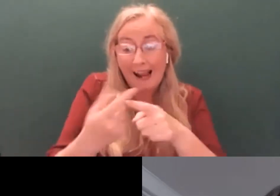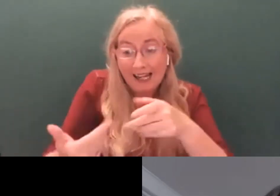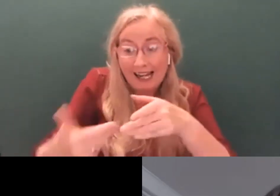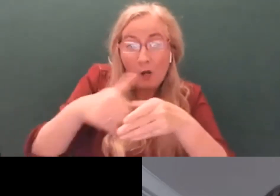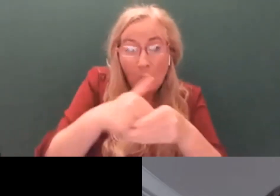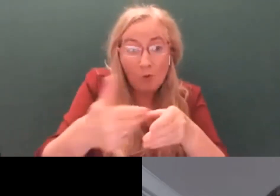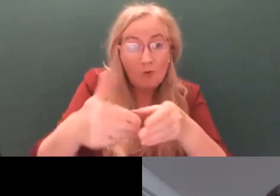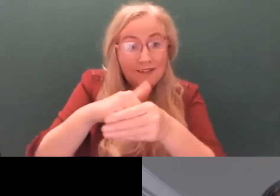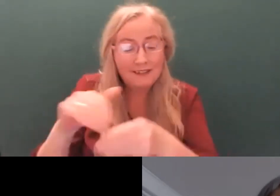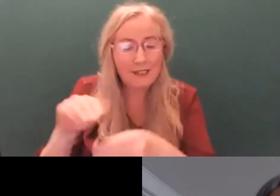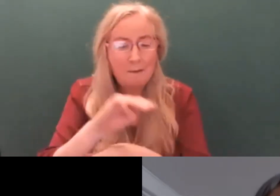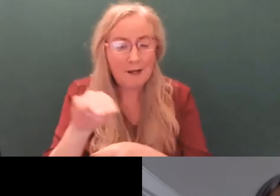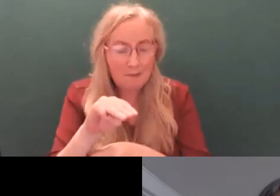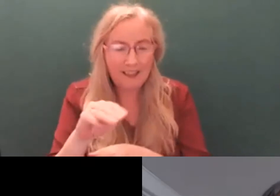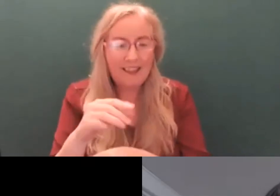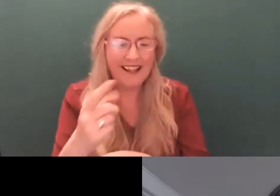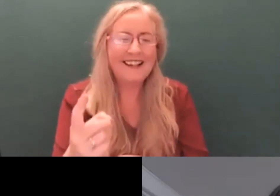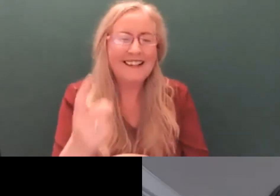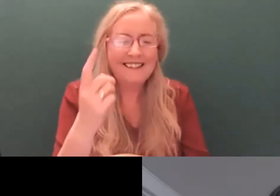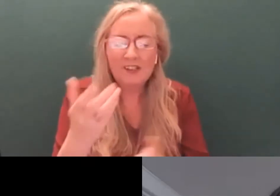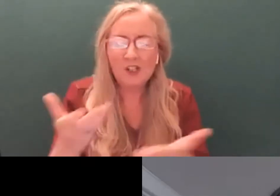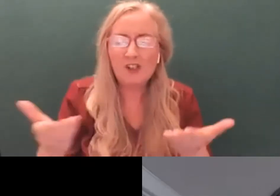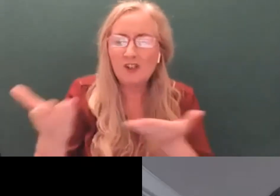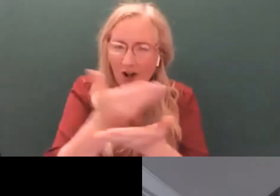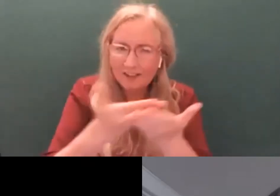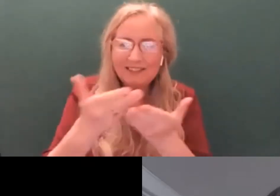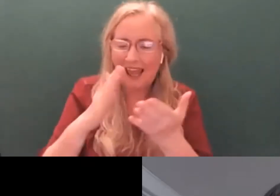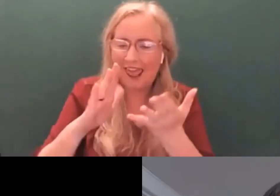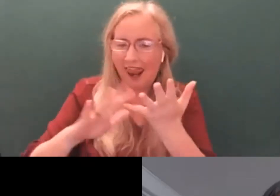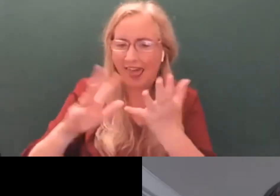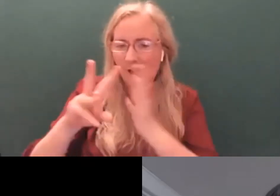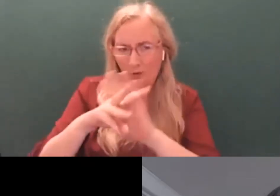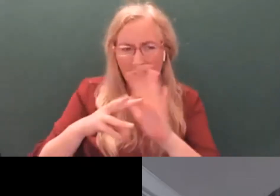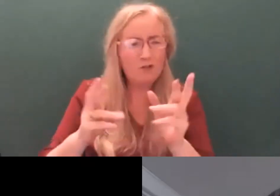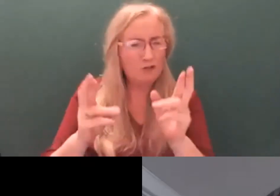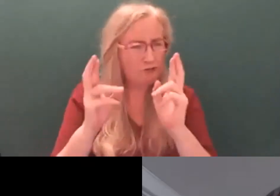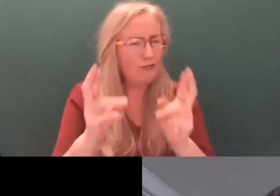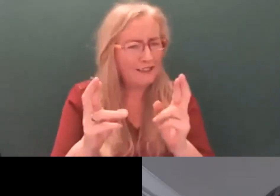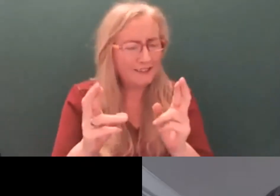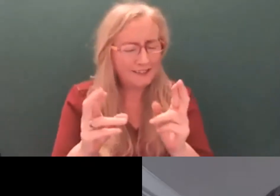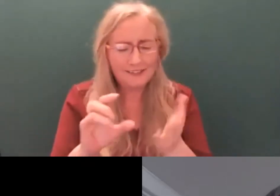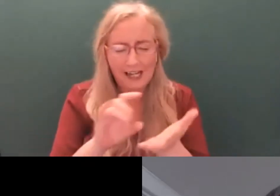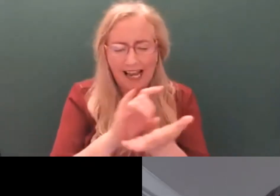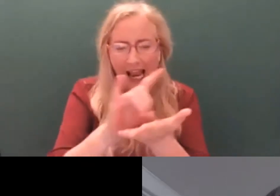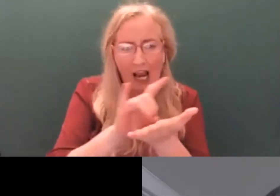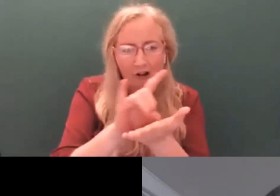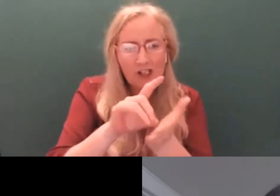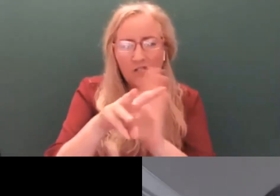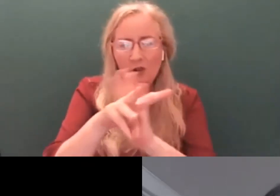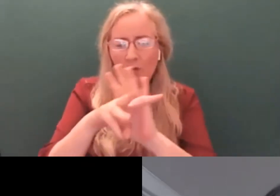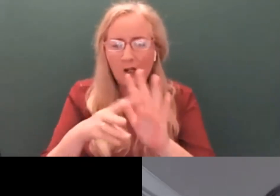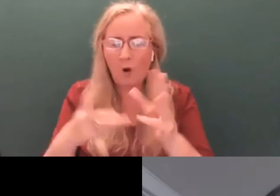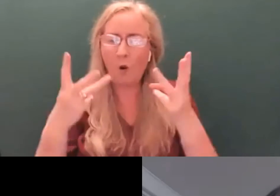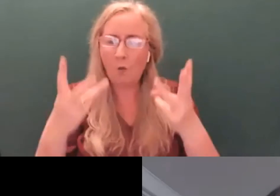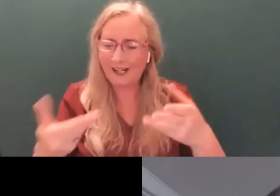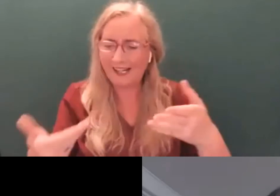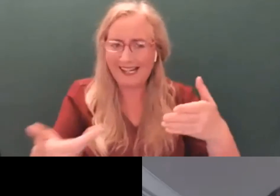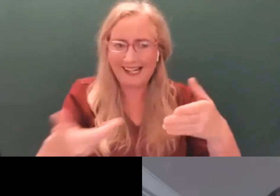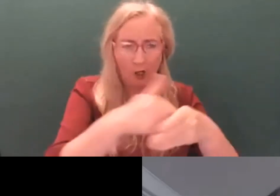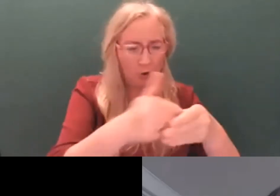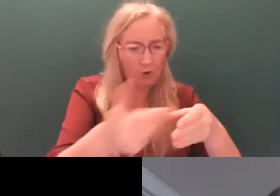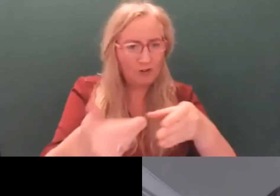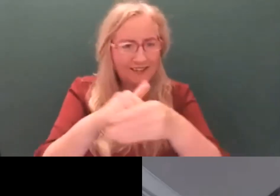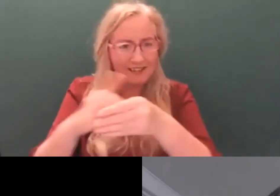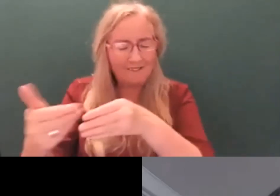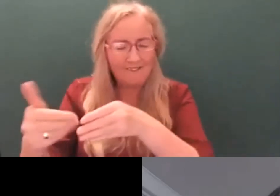remember, the theme we discussed at length last week, and rightly so, is that Heritage Week wants to be inclusive. And that